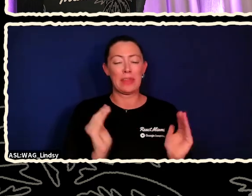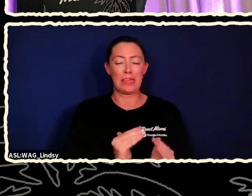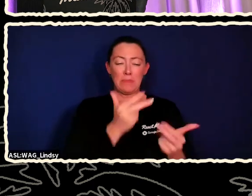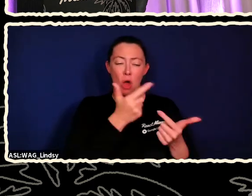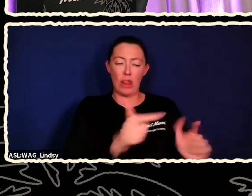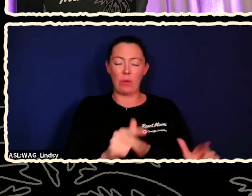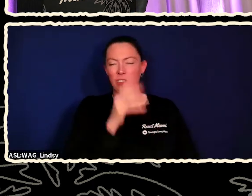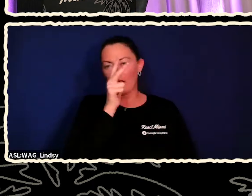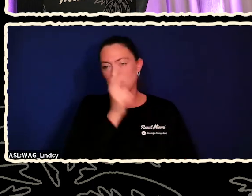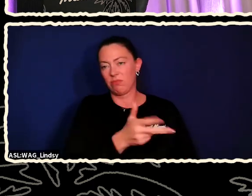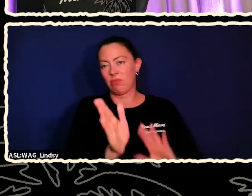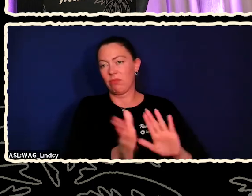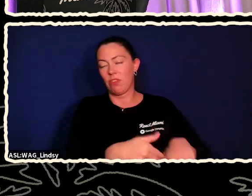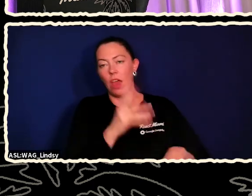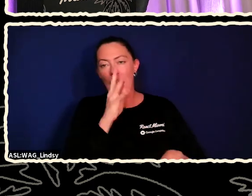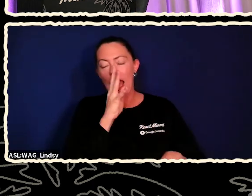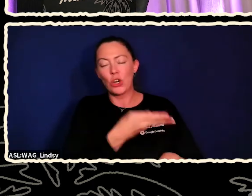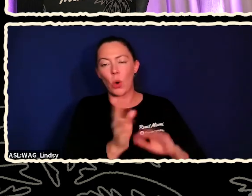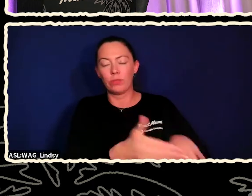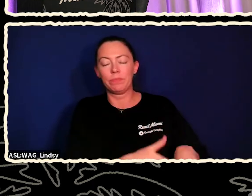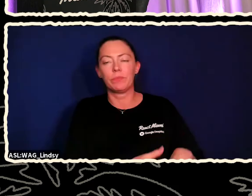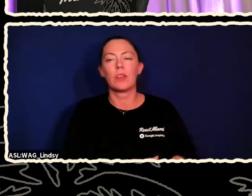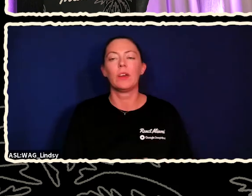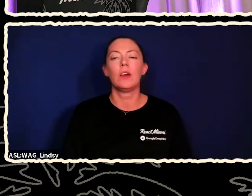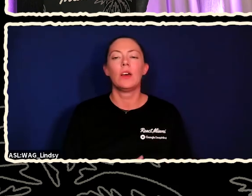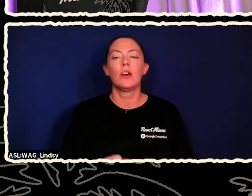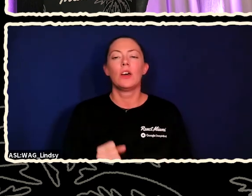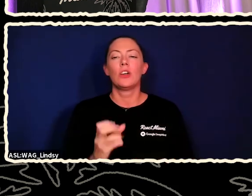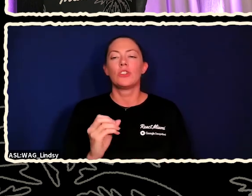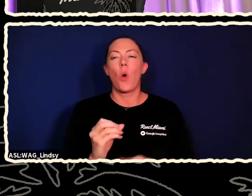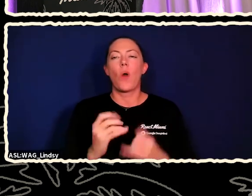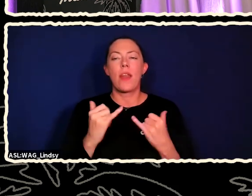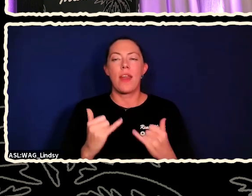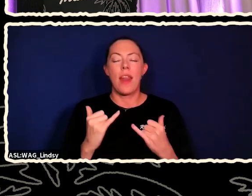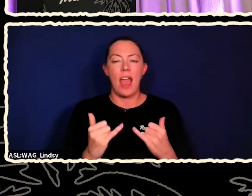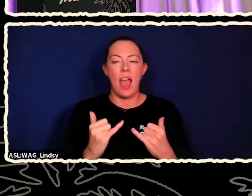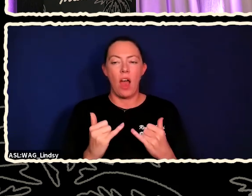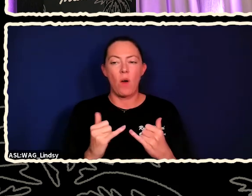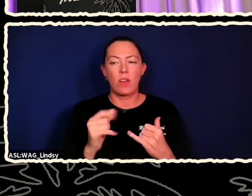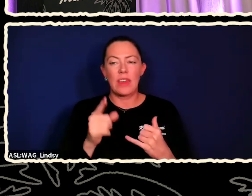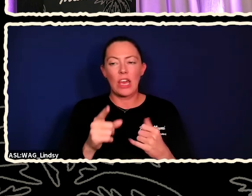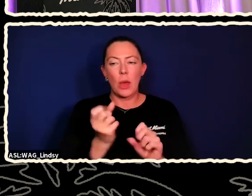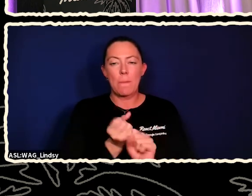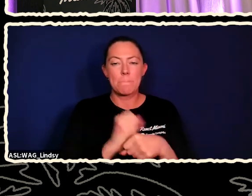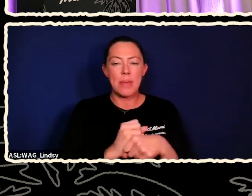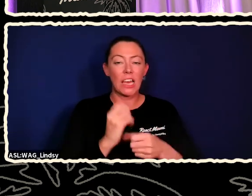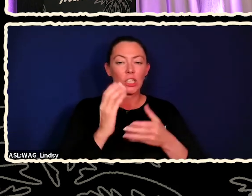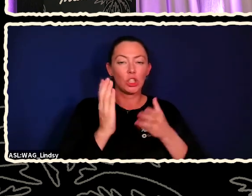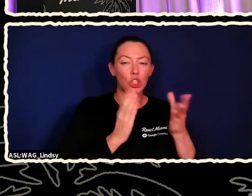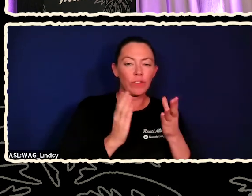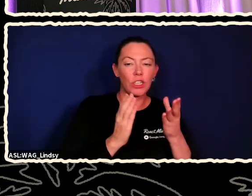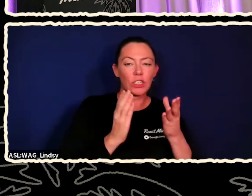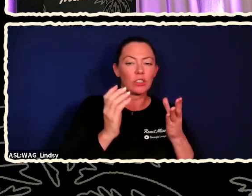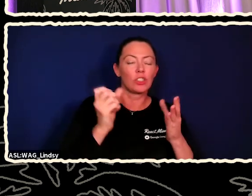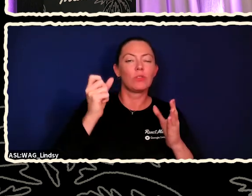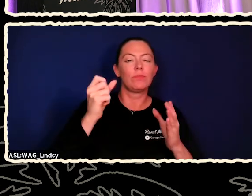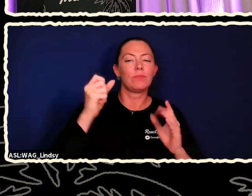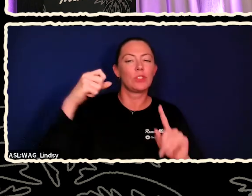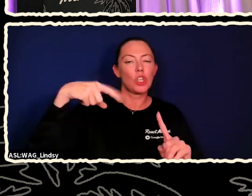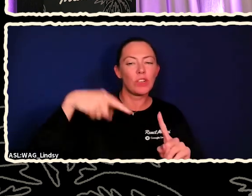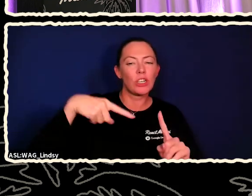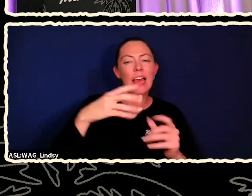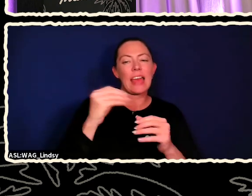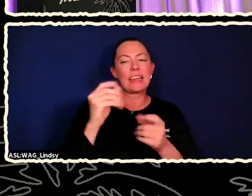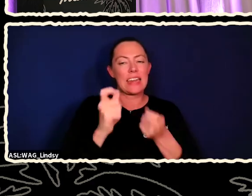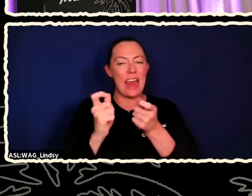The LSP changed all of that by being the central abstraction languages could make servers for and editors could make clients for, so everyone just implements LSP, and